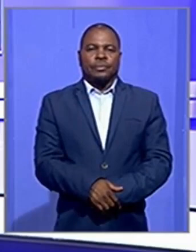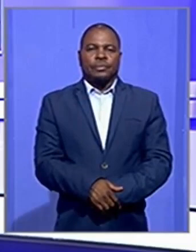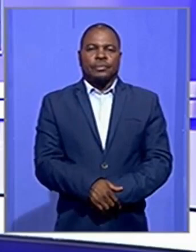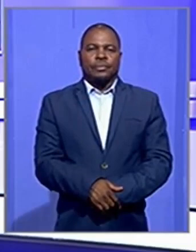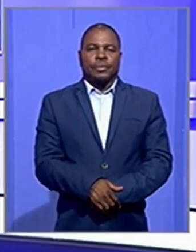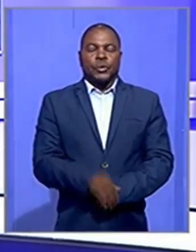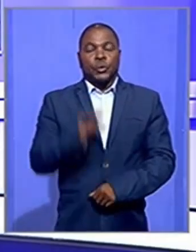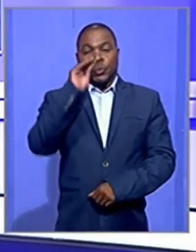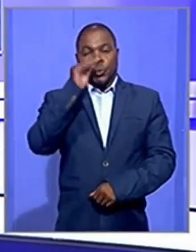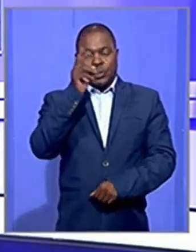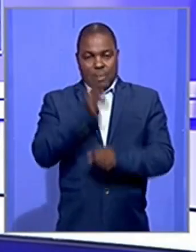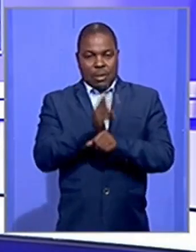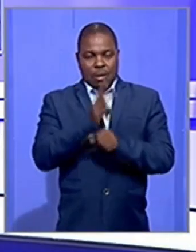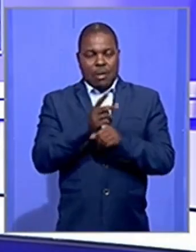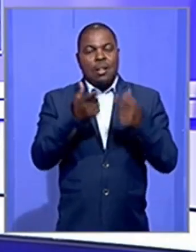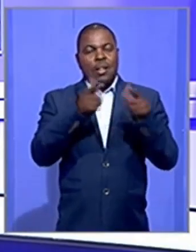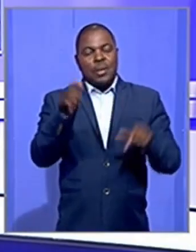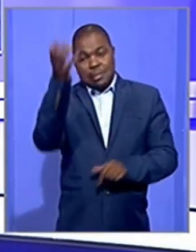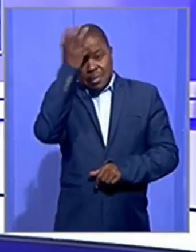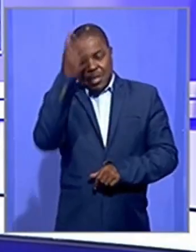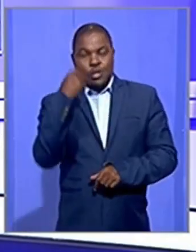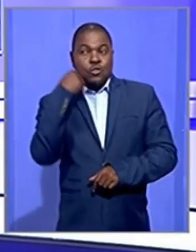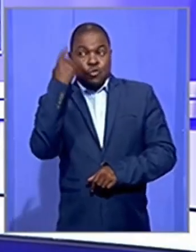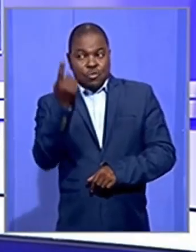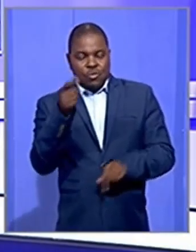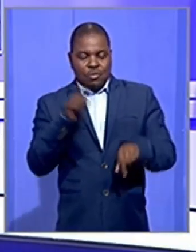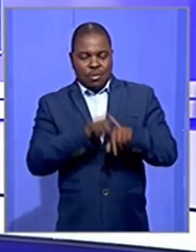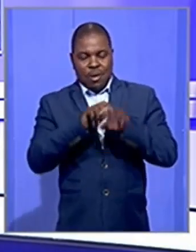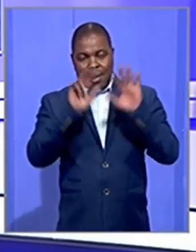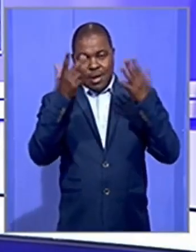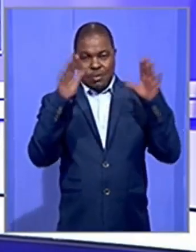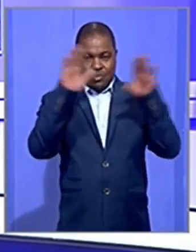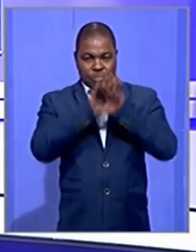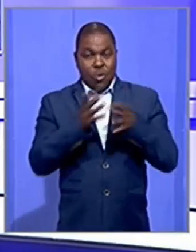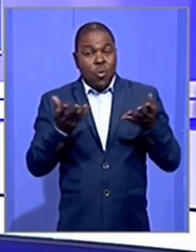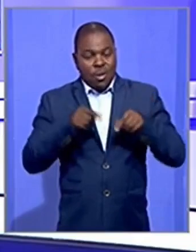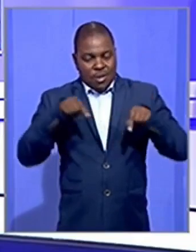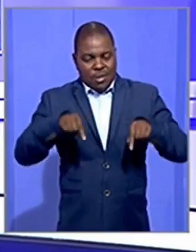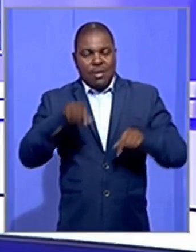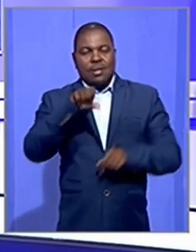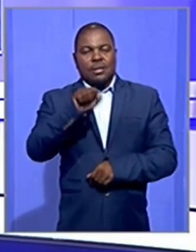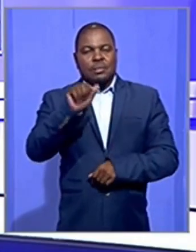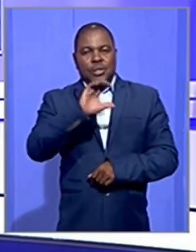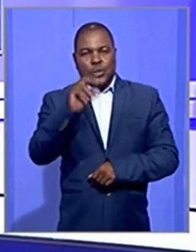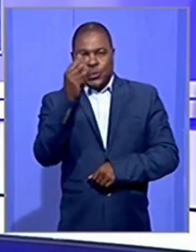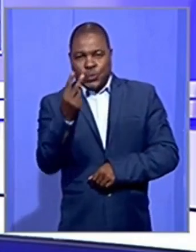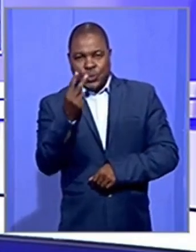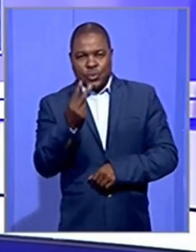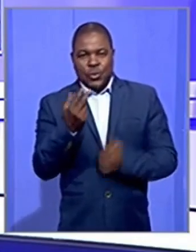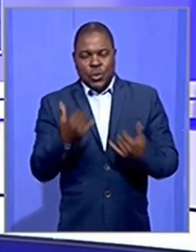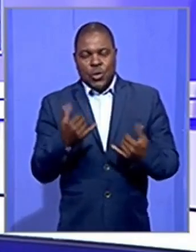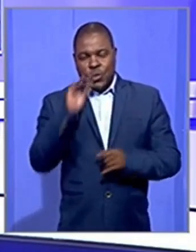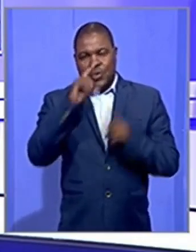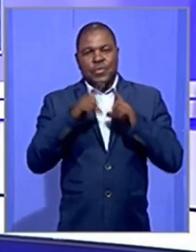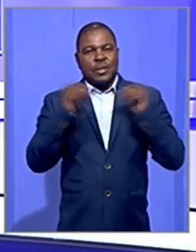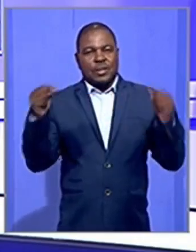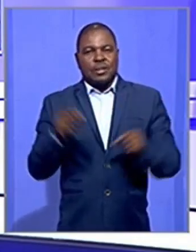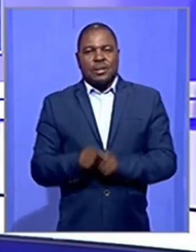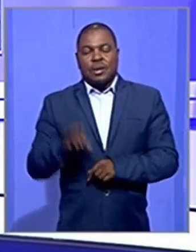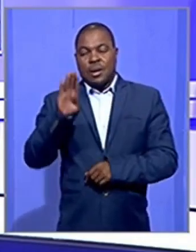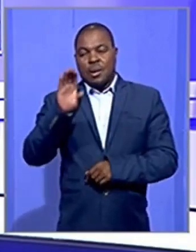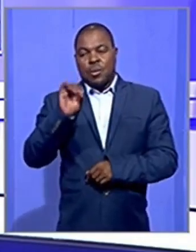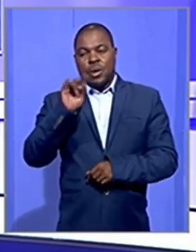Solofela kgaso e nngwe ya dikgang ka leleme la Sepedi ka moso ka ura ya borobedi maitsiboa gone fa mo go SABC 2. tsamaisi bengano di khutla fa jaanong re